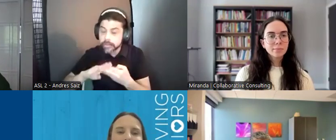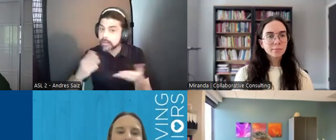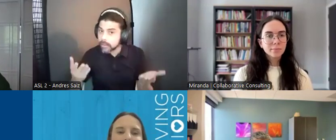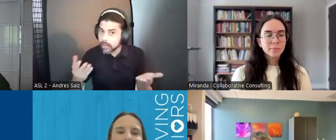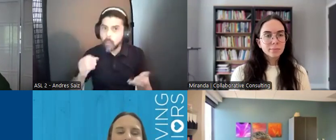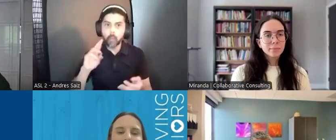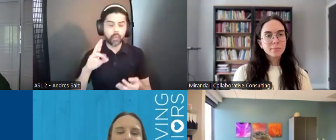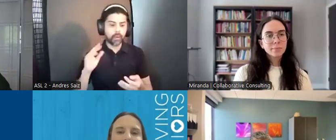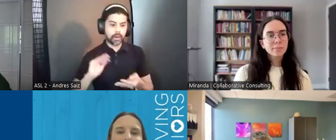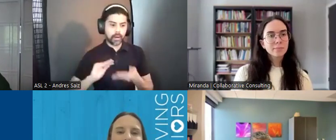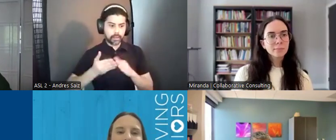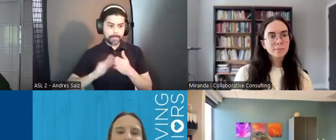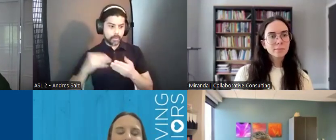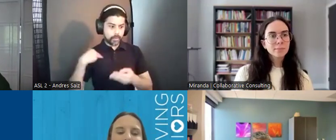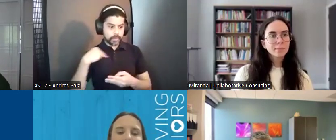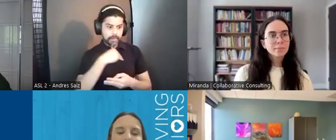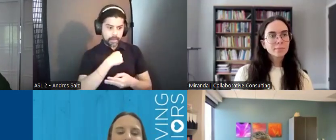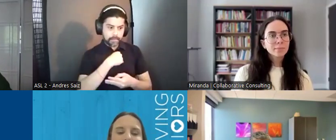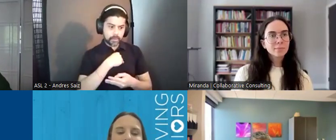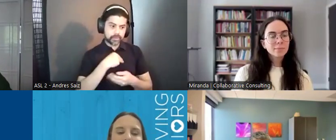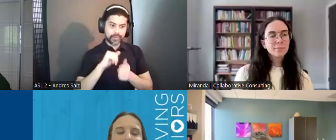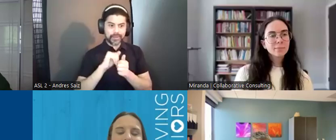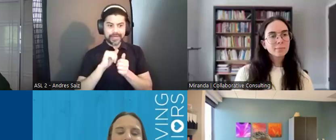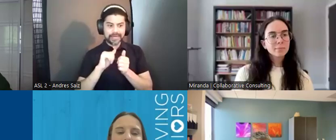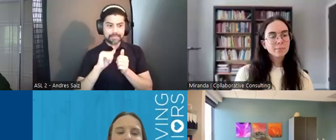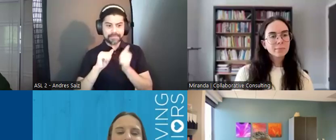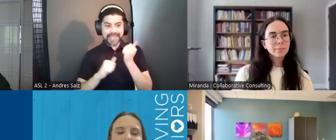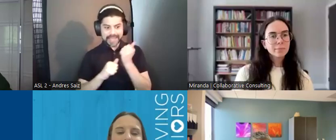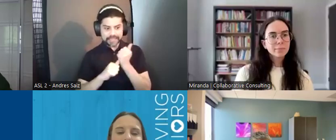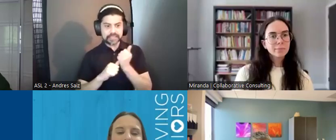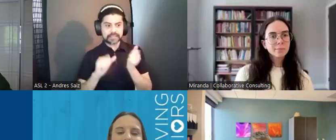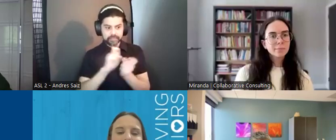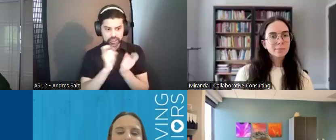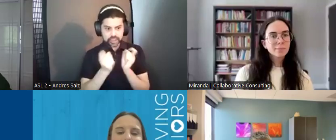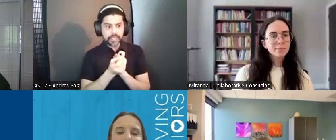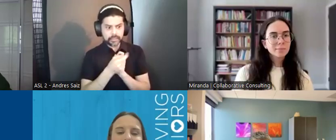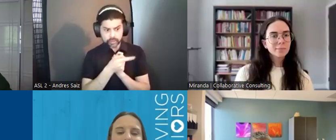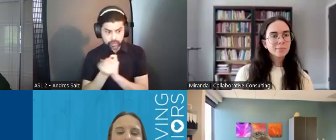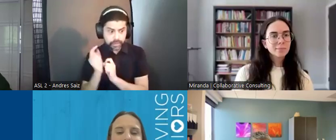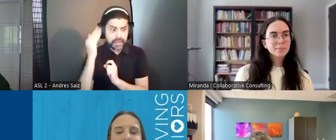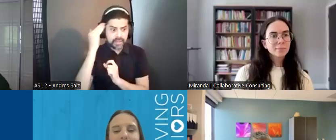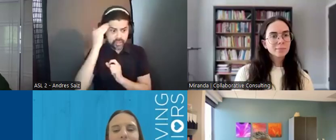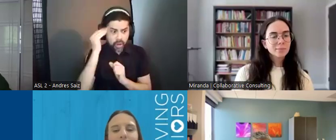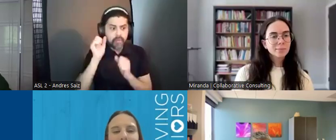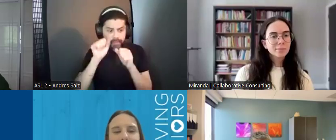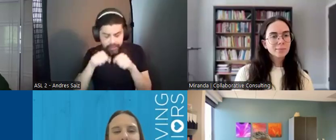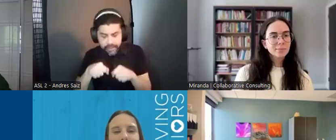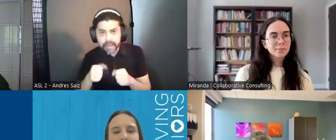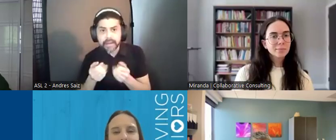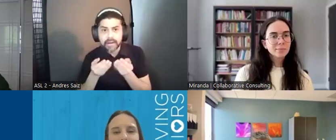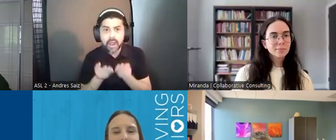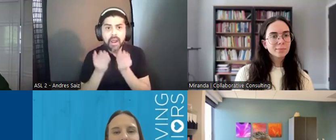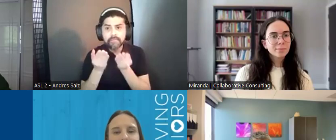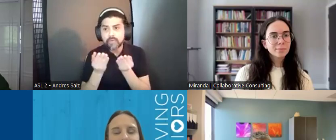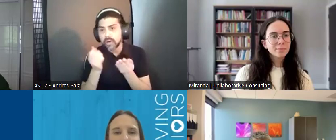change agents at the local at the local level, who are consumers, do they know about it so that they can also be active and engaged? So I